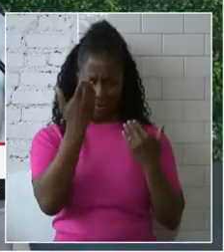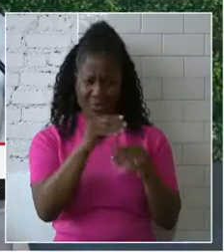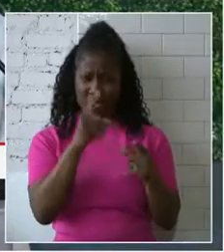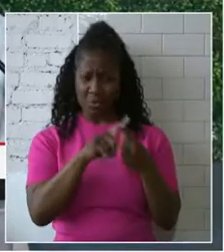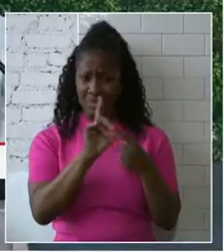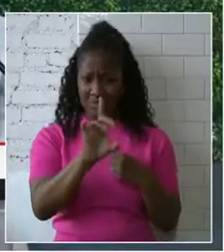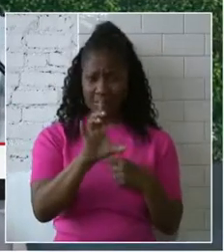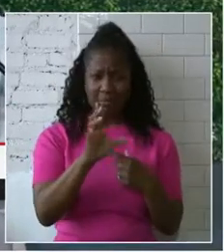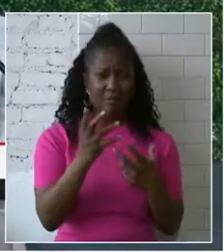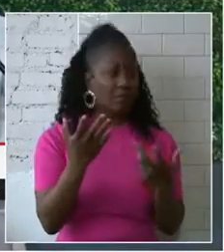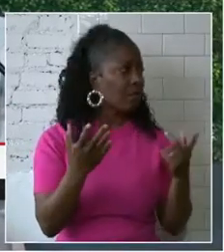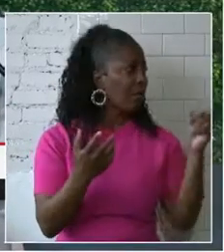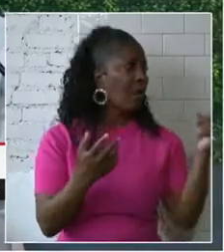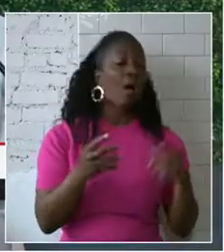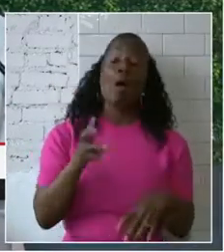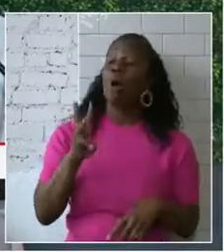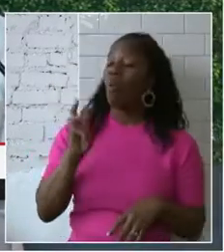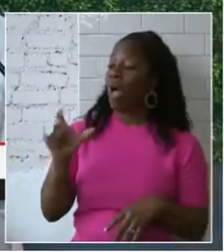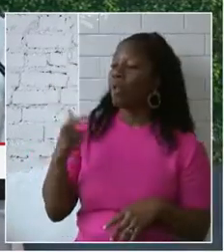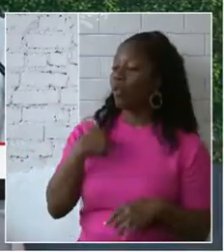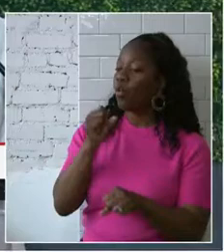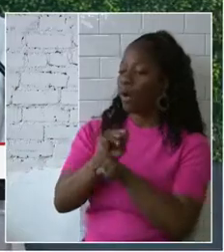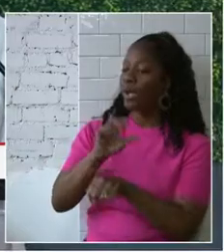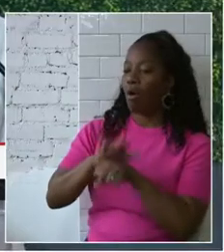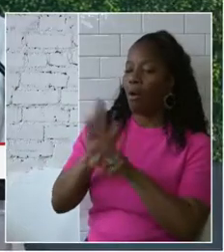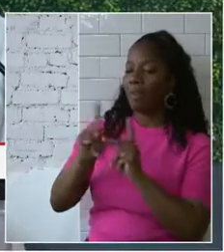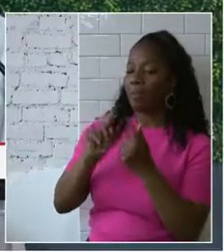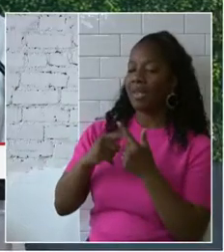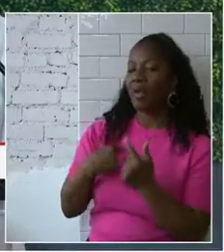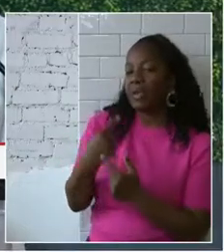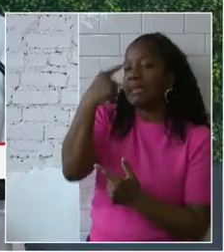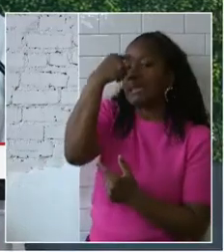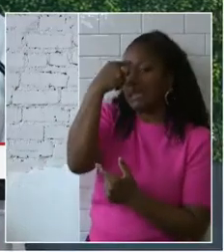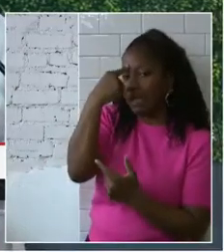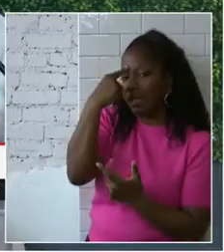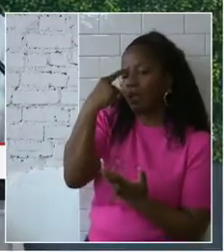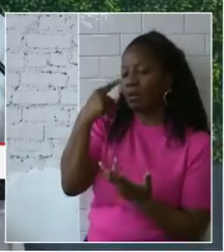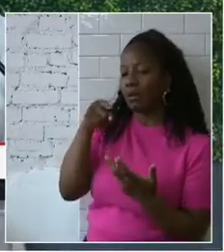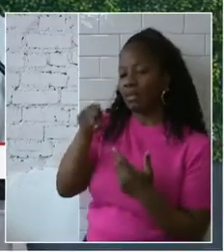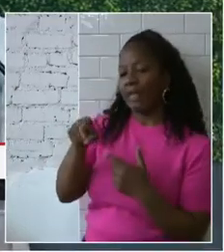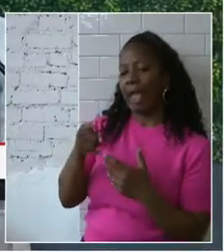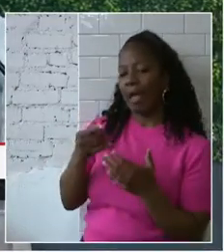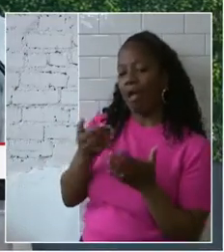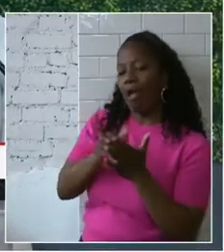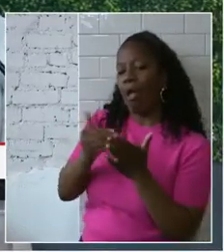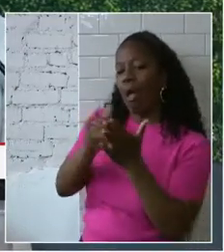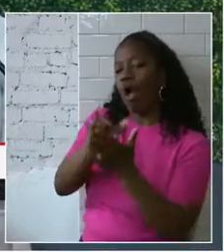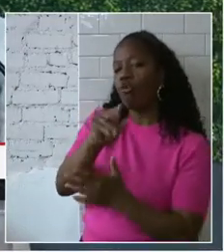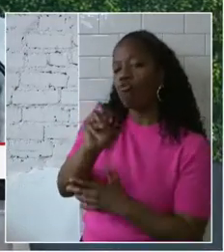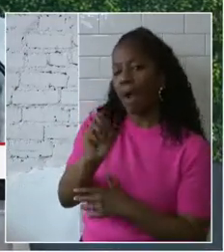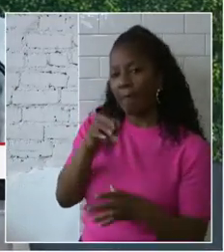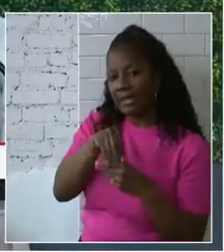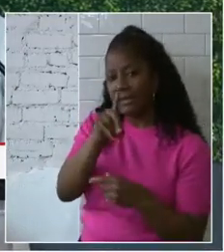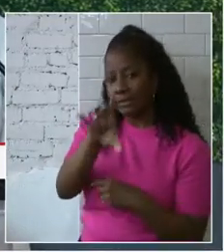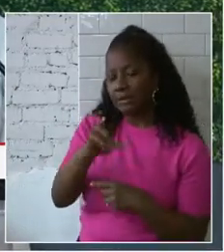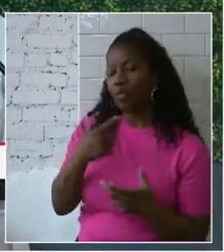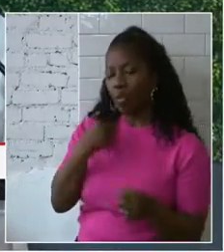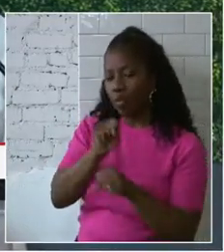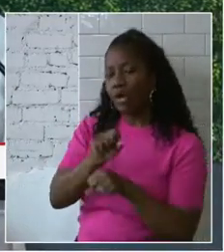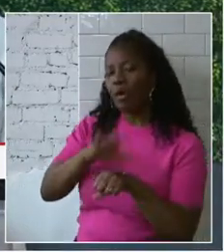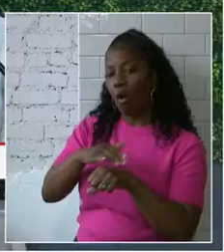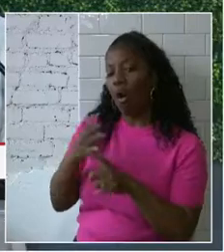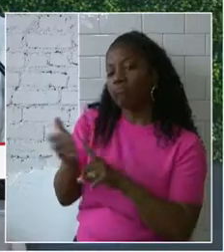folks? We're working on people who we think will perpetrate crime in the district or be victims of crime